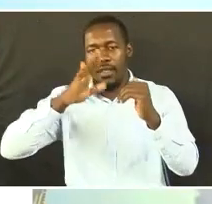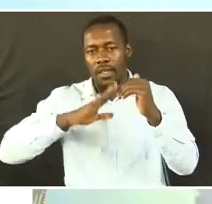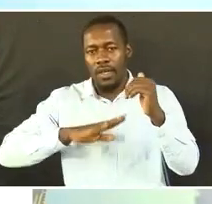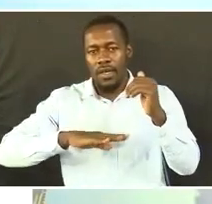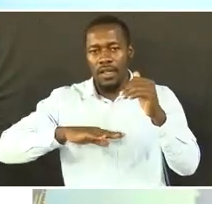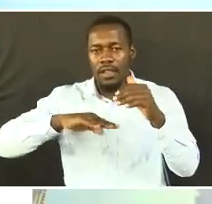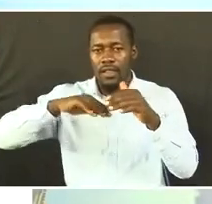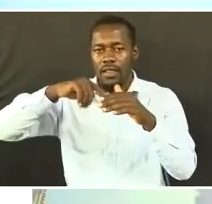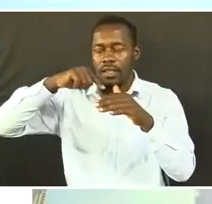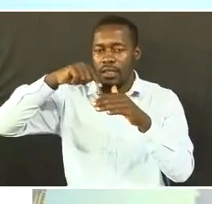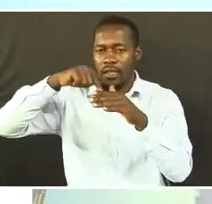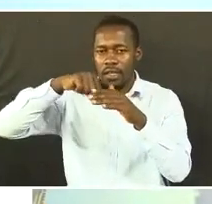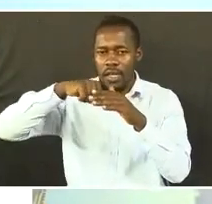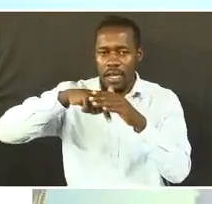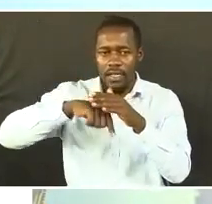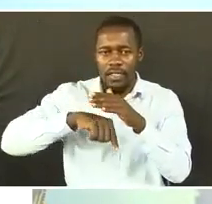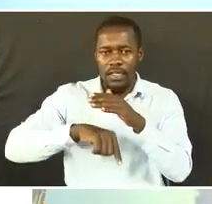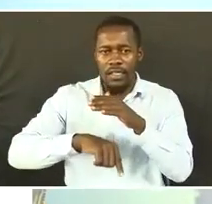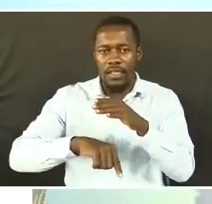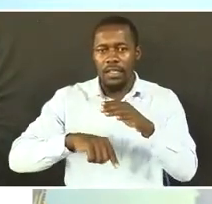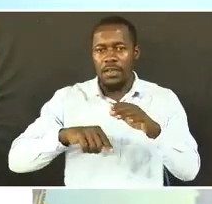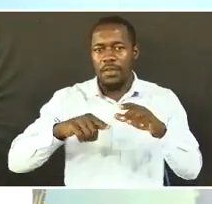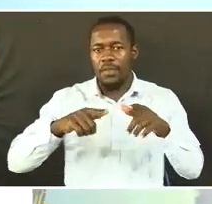deeper than the